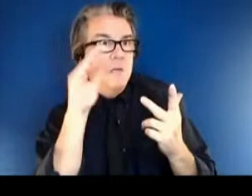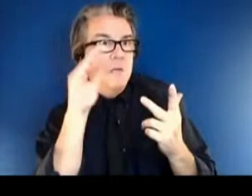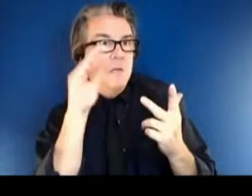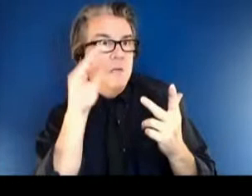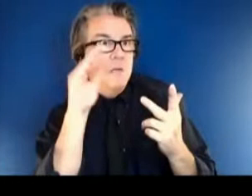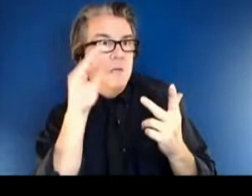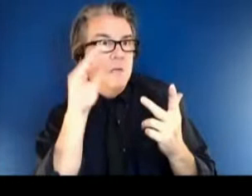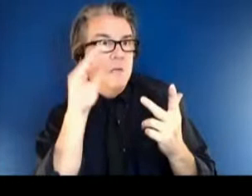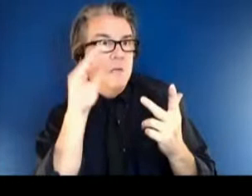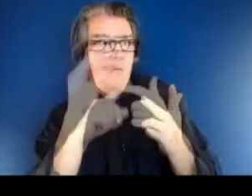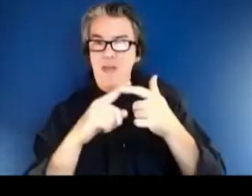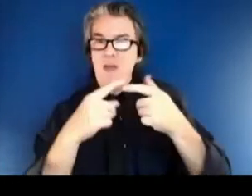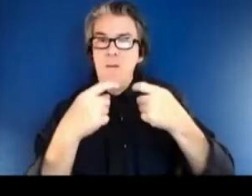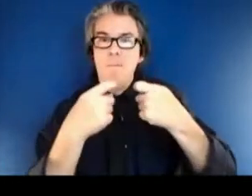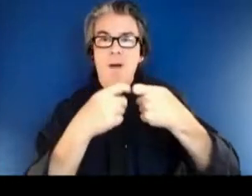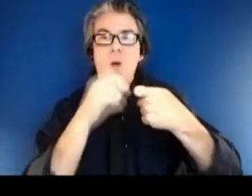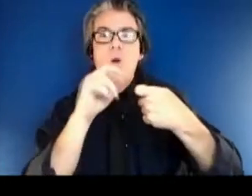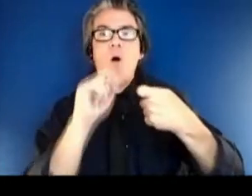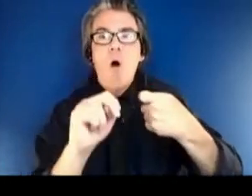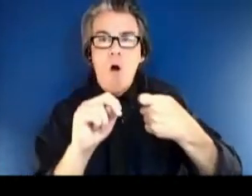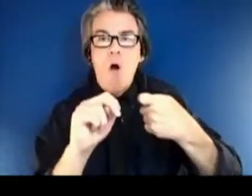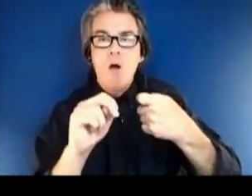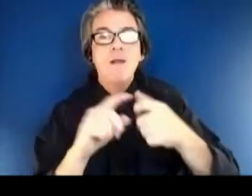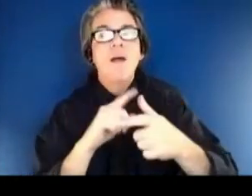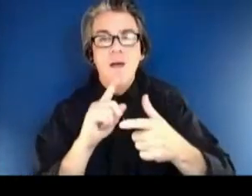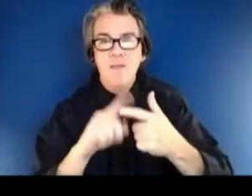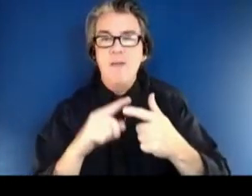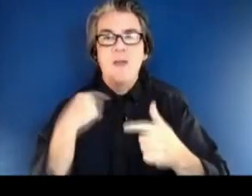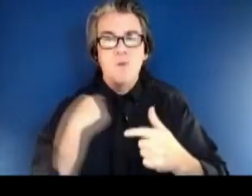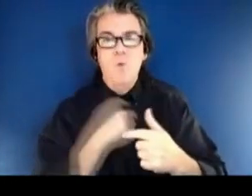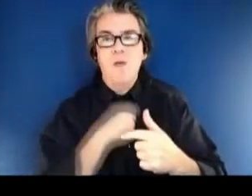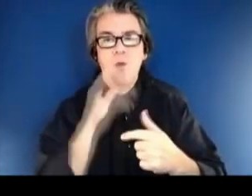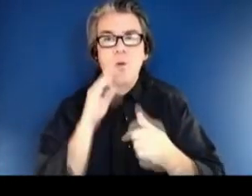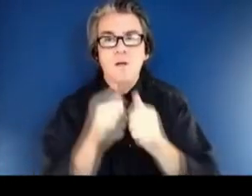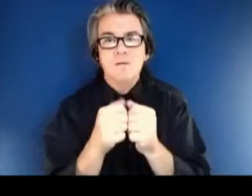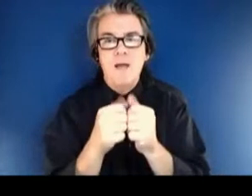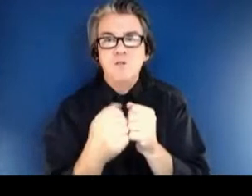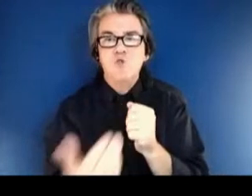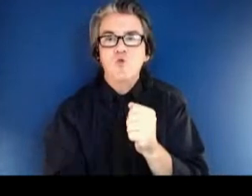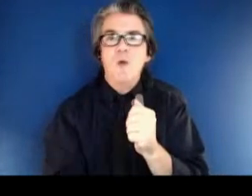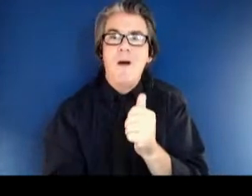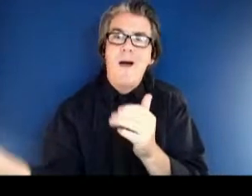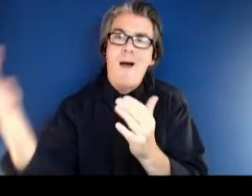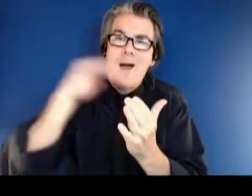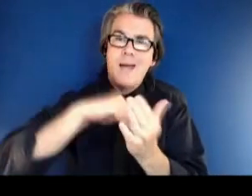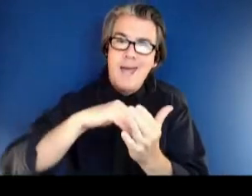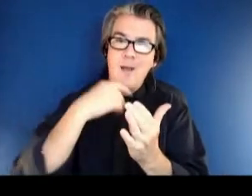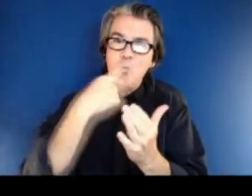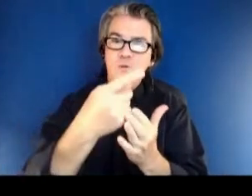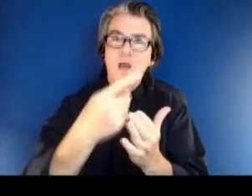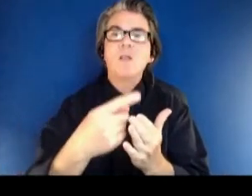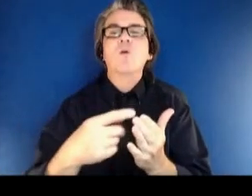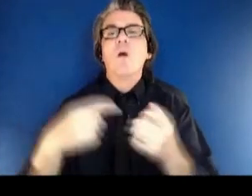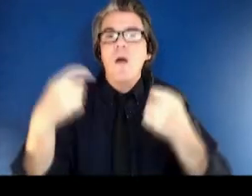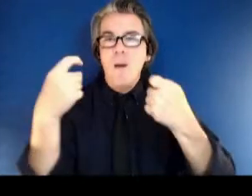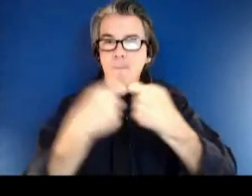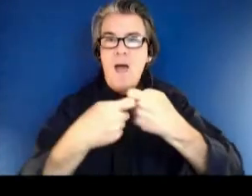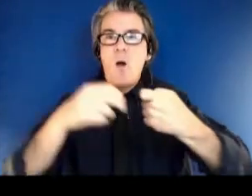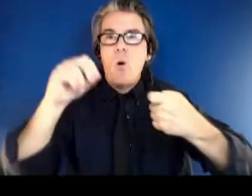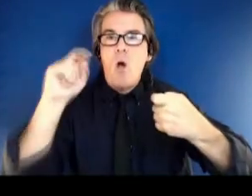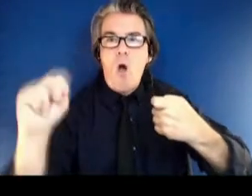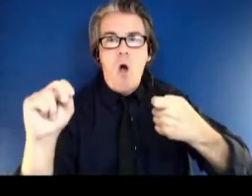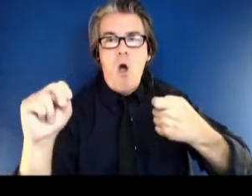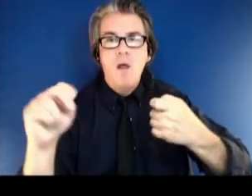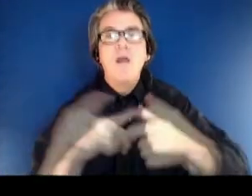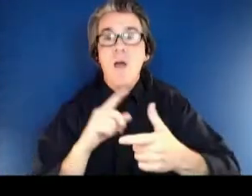restore you and then send you a follow-up notification that your power has been restored. So that's the process. As mentioned by Lindsay, we